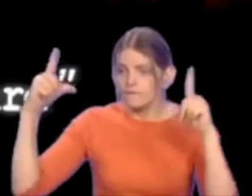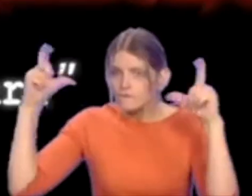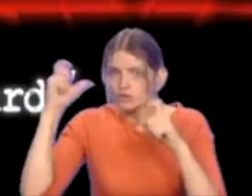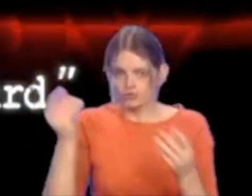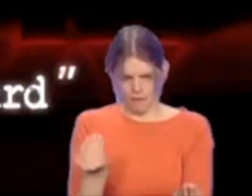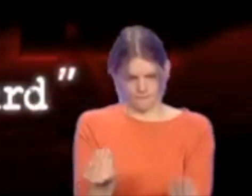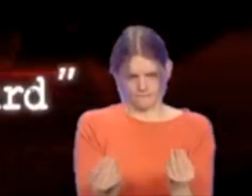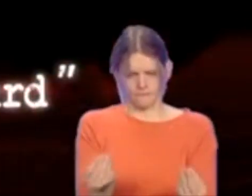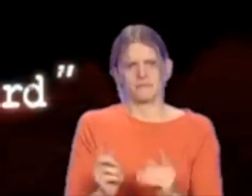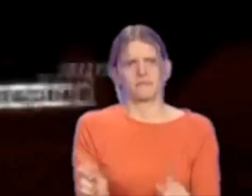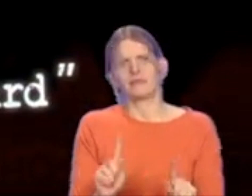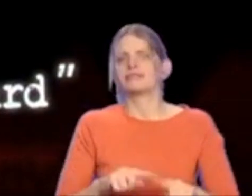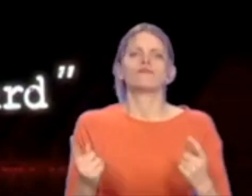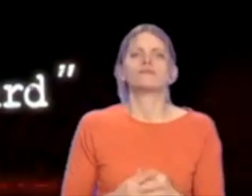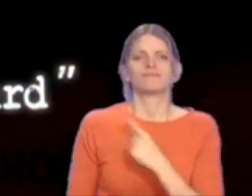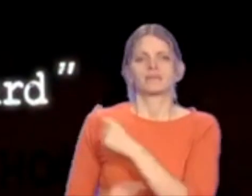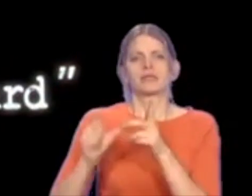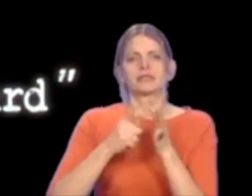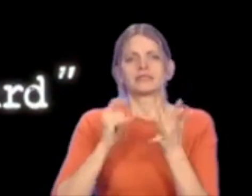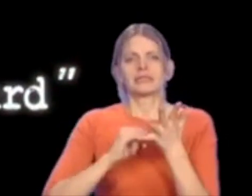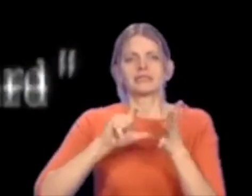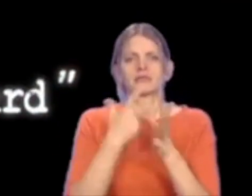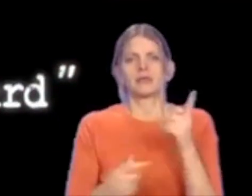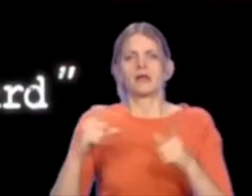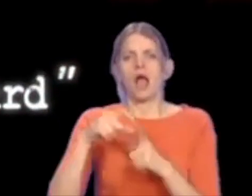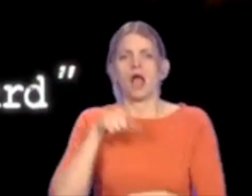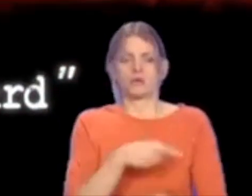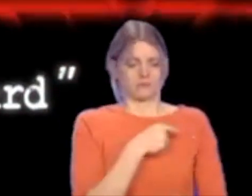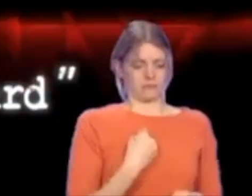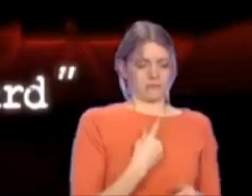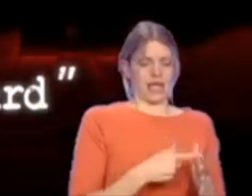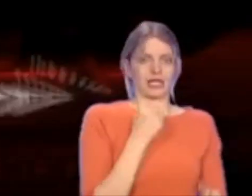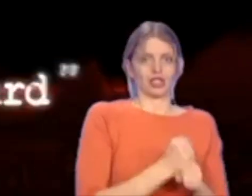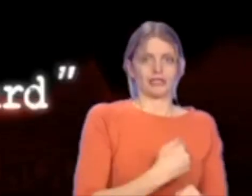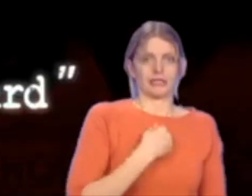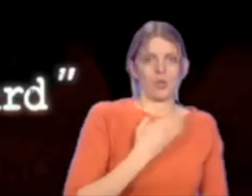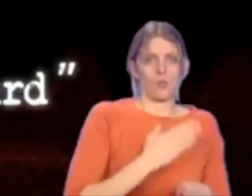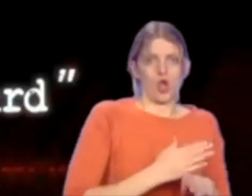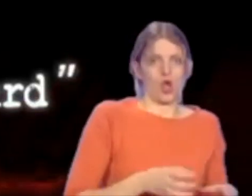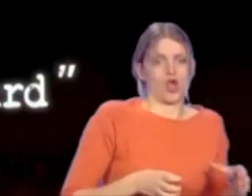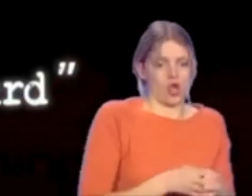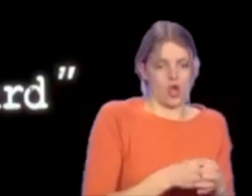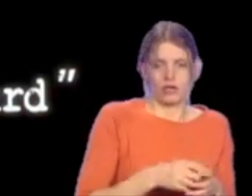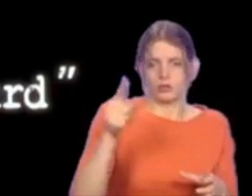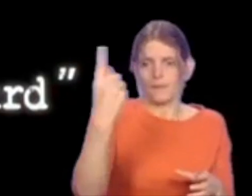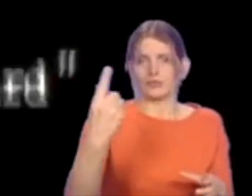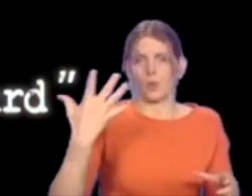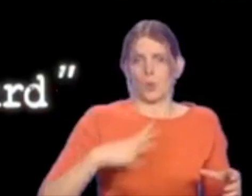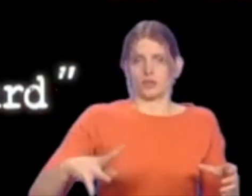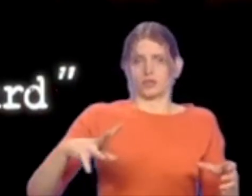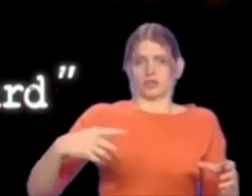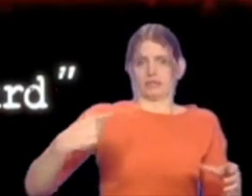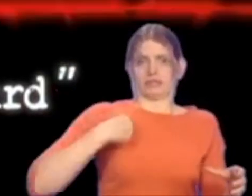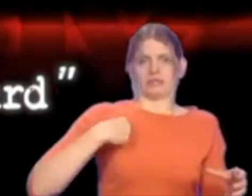Discard. A discard is an agent whom an intelligence service will allow to be exposed in order to protect the identity of a more